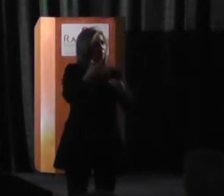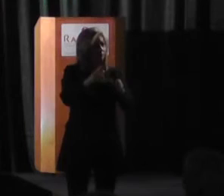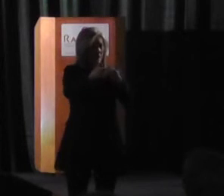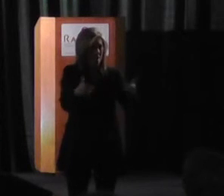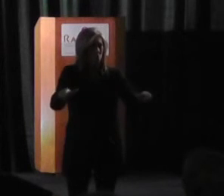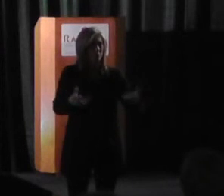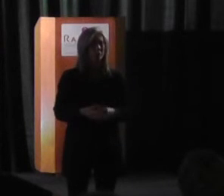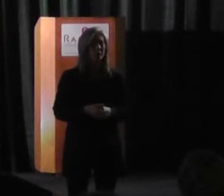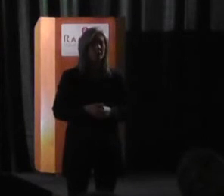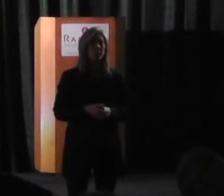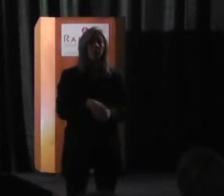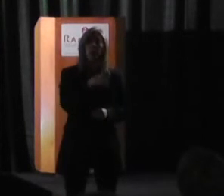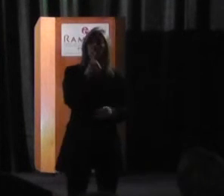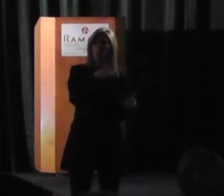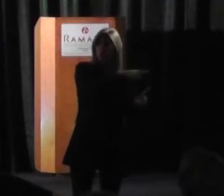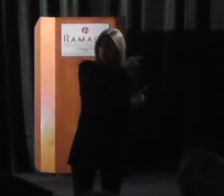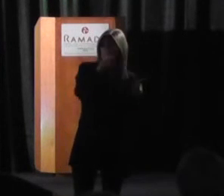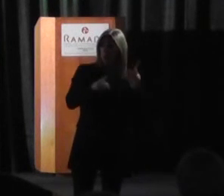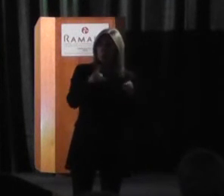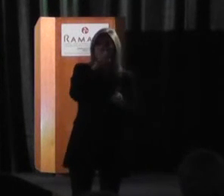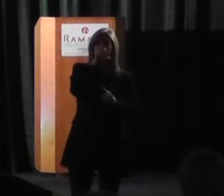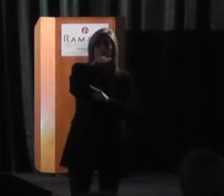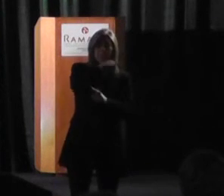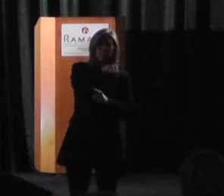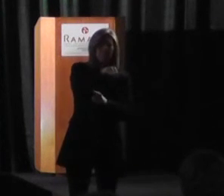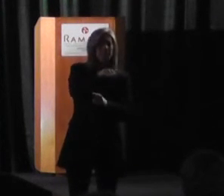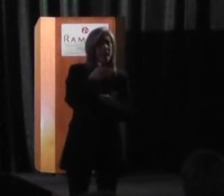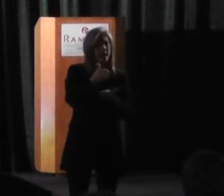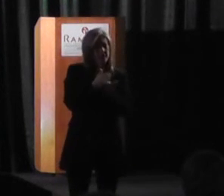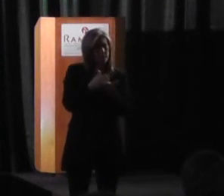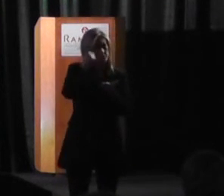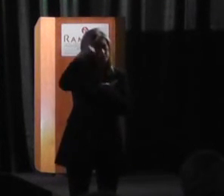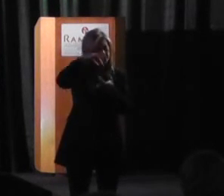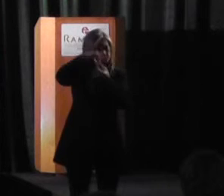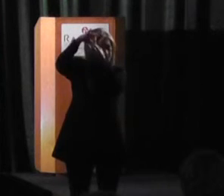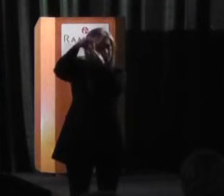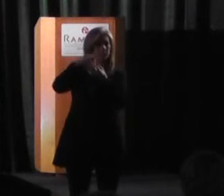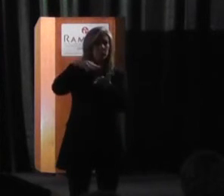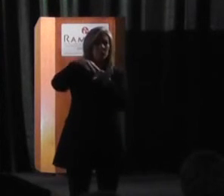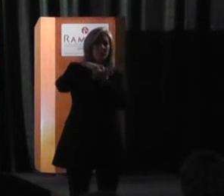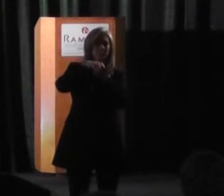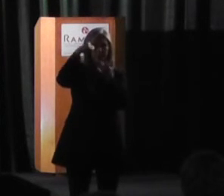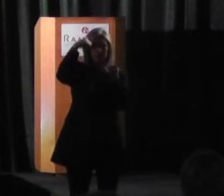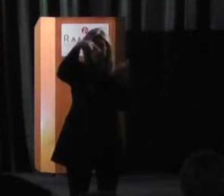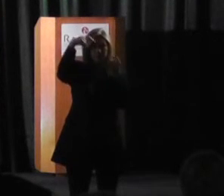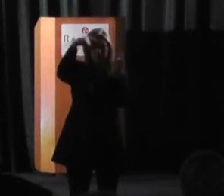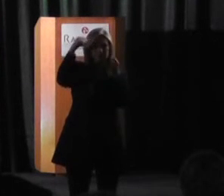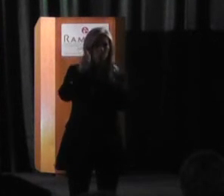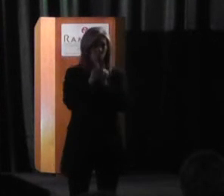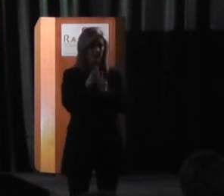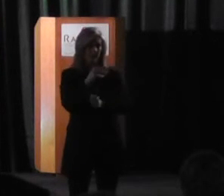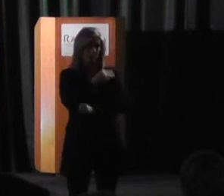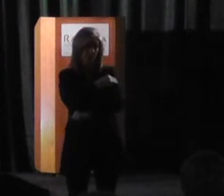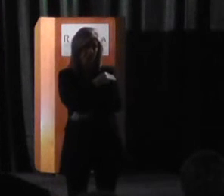People who stutter have a fragile speech motor system in their brain. And this means that when they're talking, their muscles don't coordinate in the